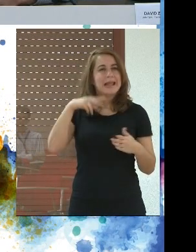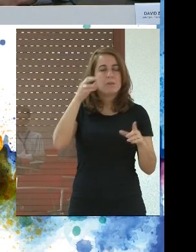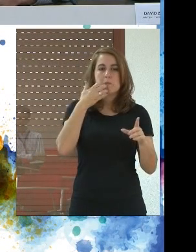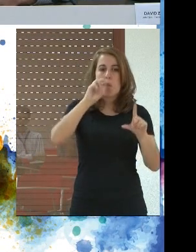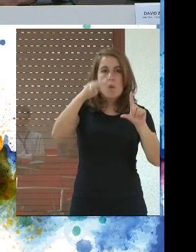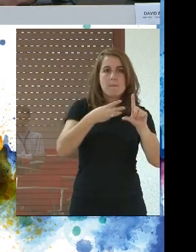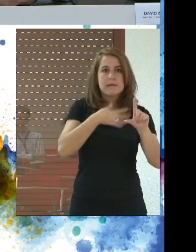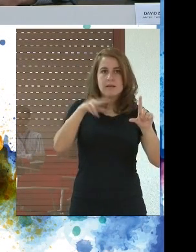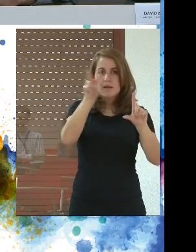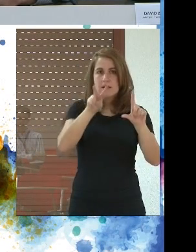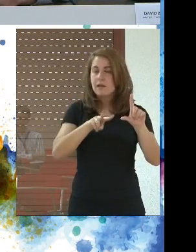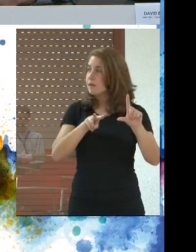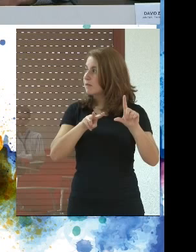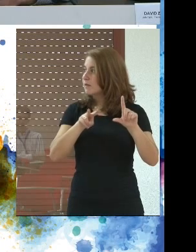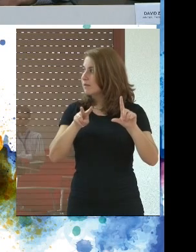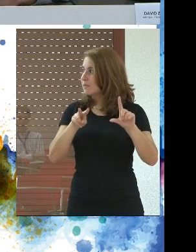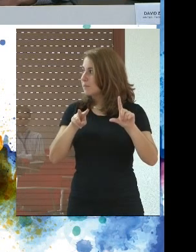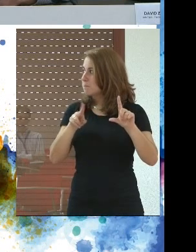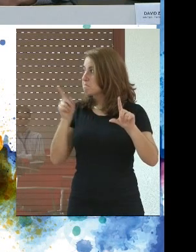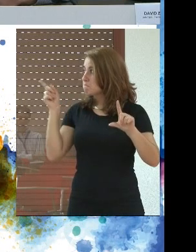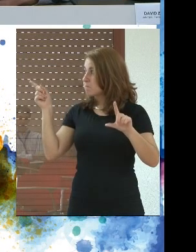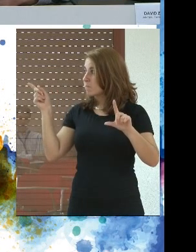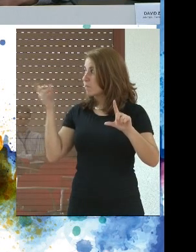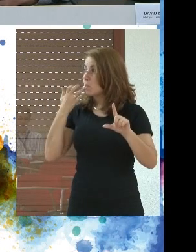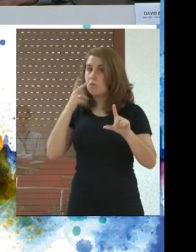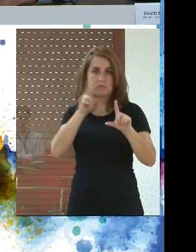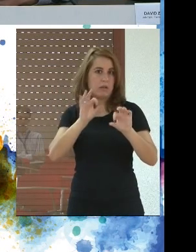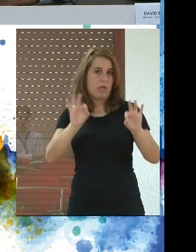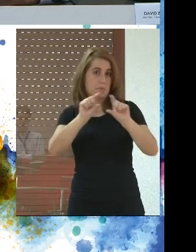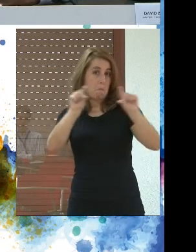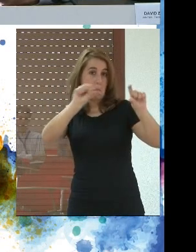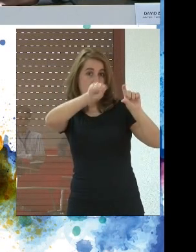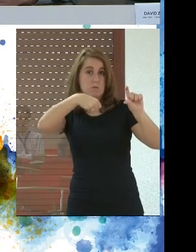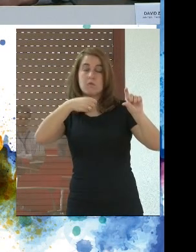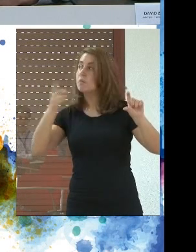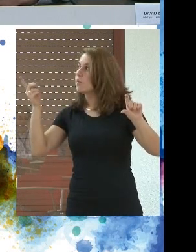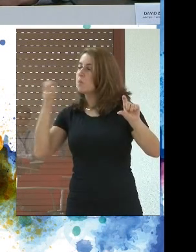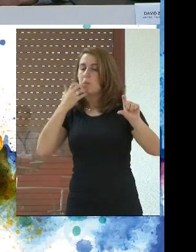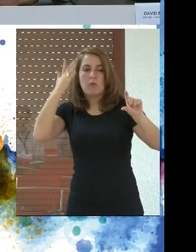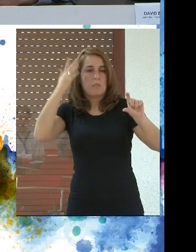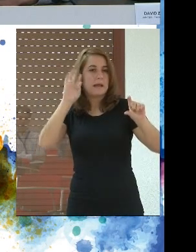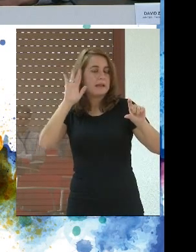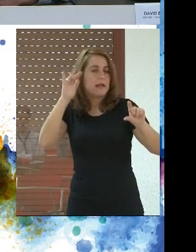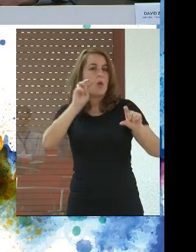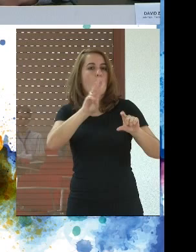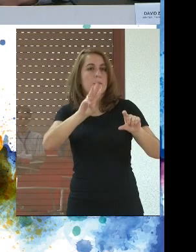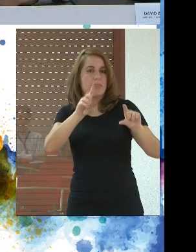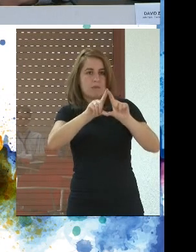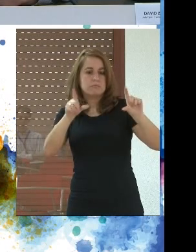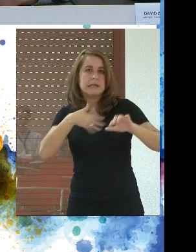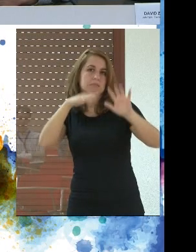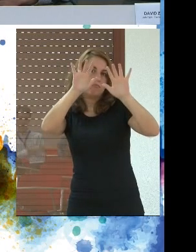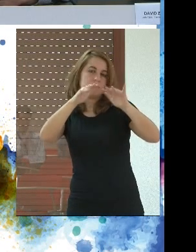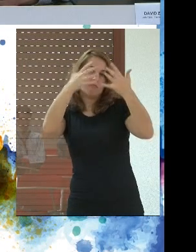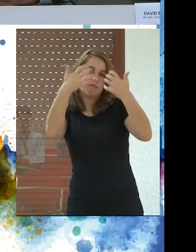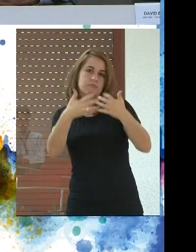application, so that even the user may want to read the website. In this case, they won't be reading anything, but if they had a Wikipedia page and they